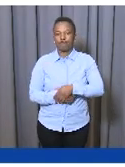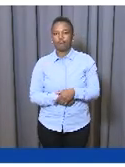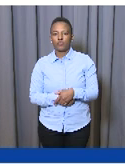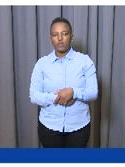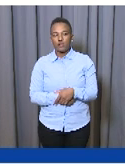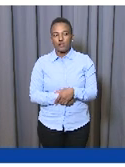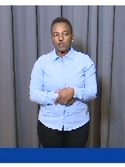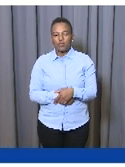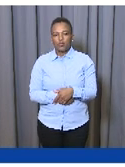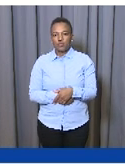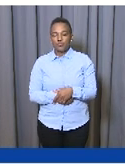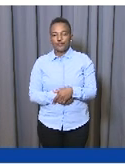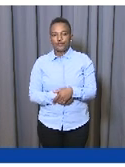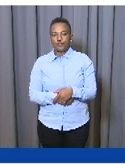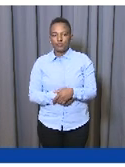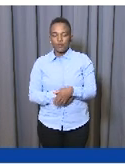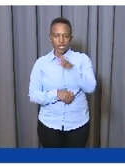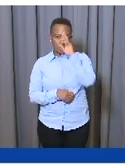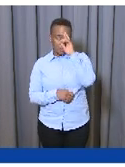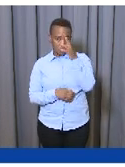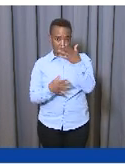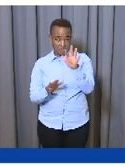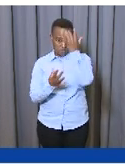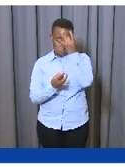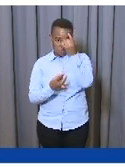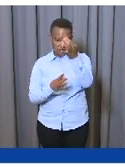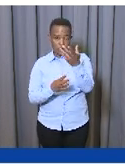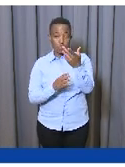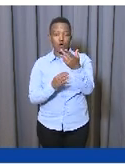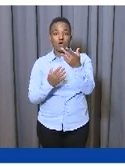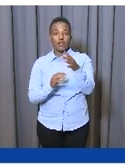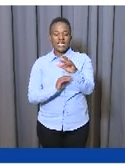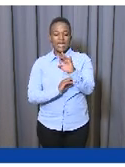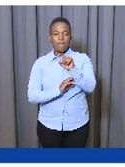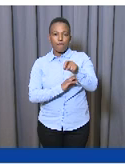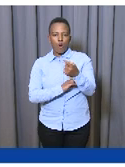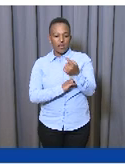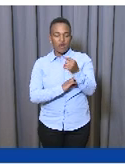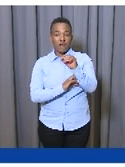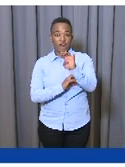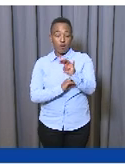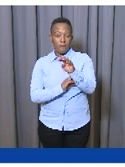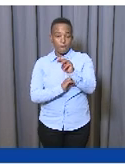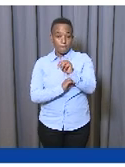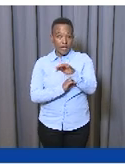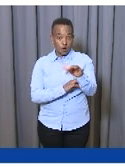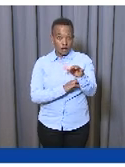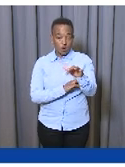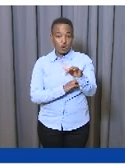So you remember we said we have been able to reach 3.4 million people for